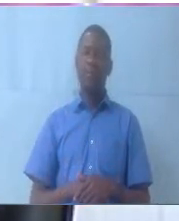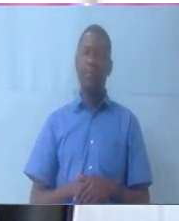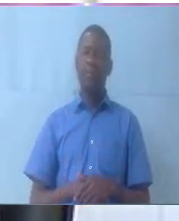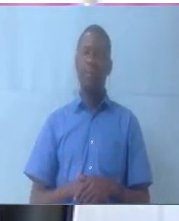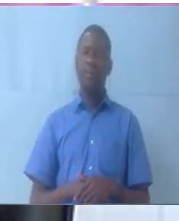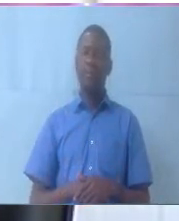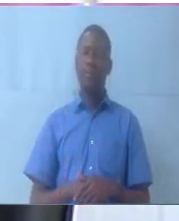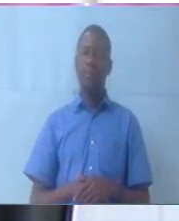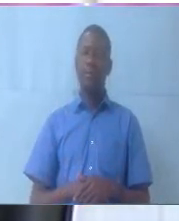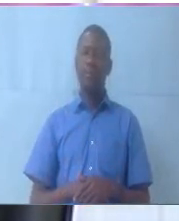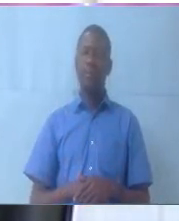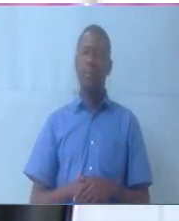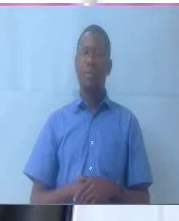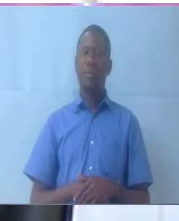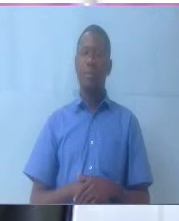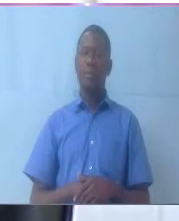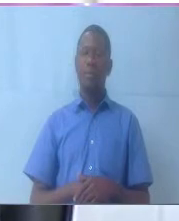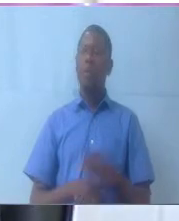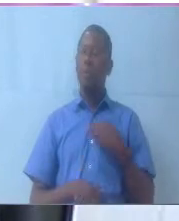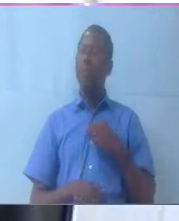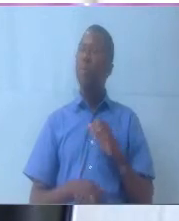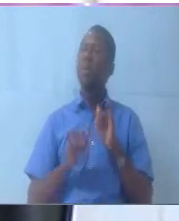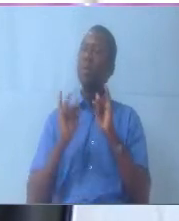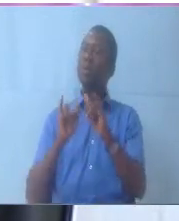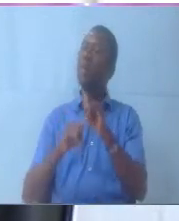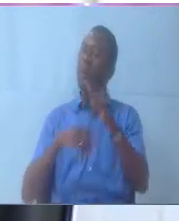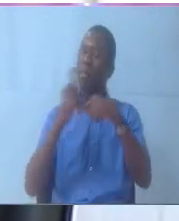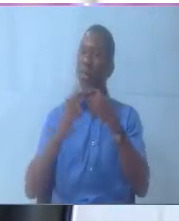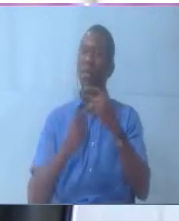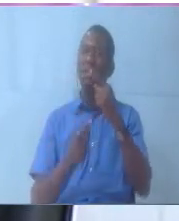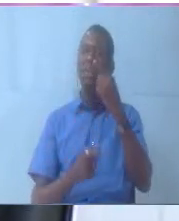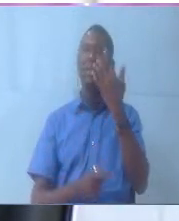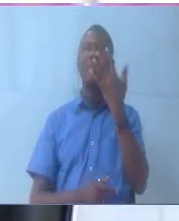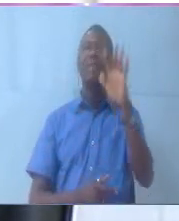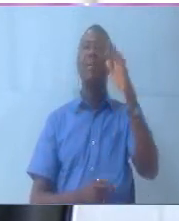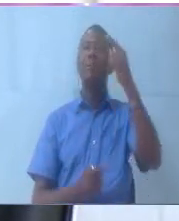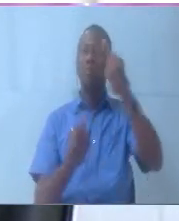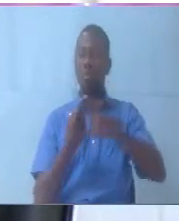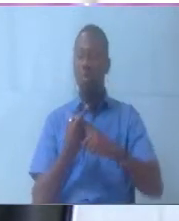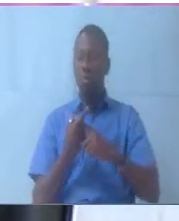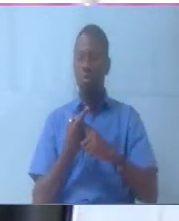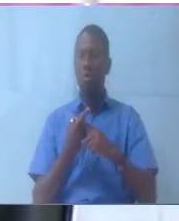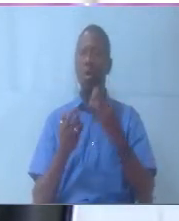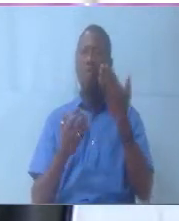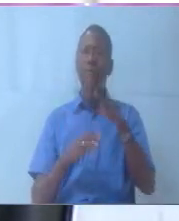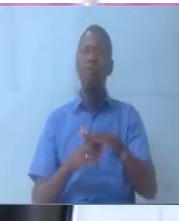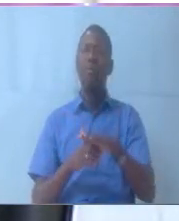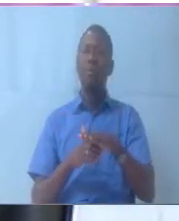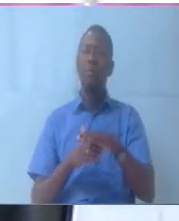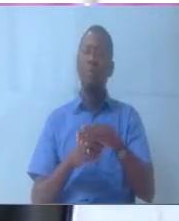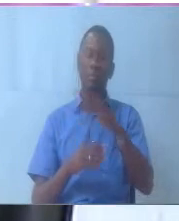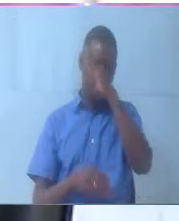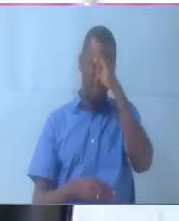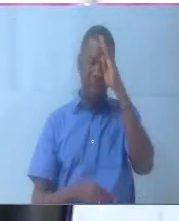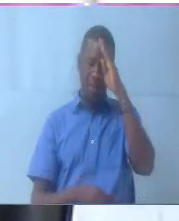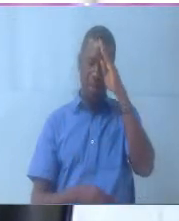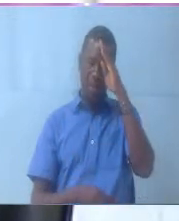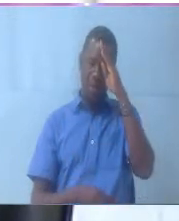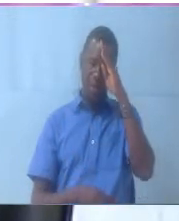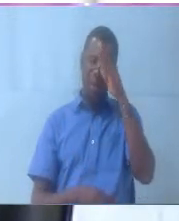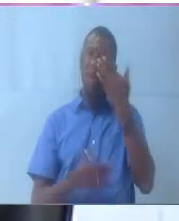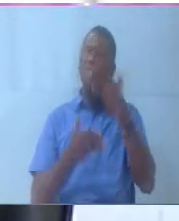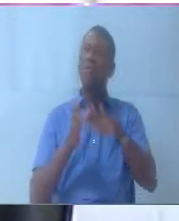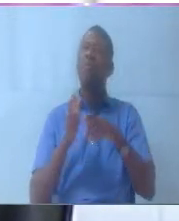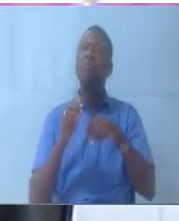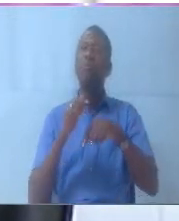I spent almost 10 months at Brikama Magistrate Court from January to October. January kata October membitala fokari tanyo